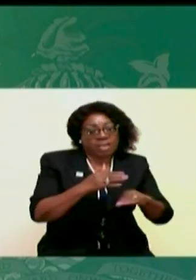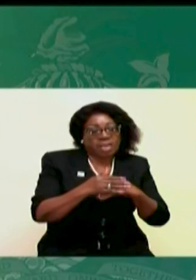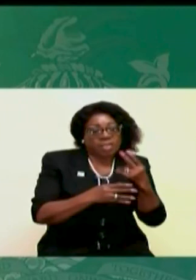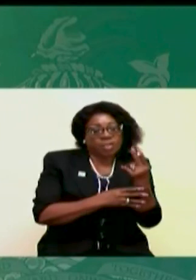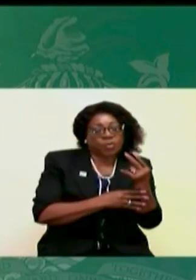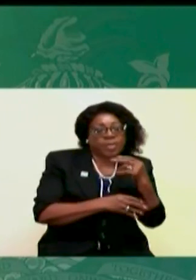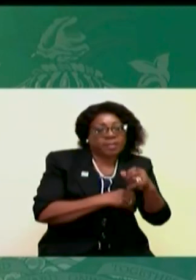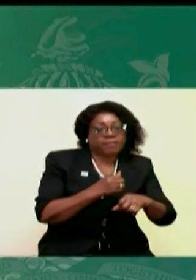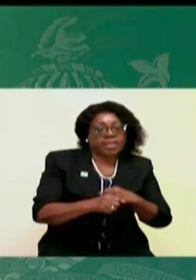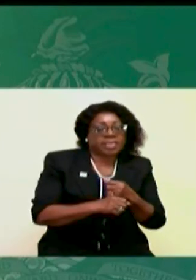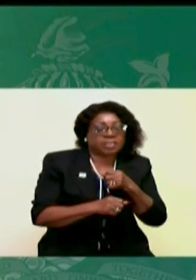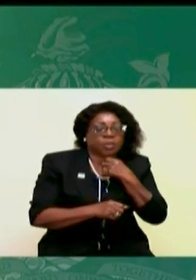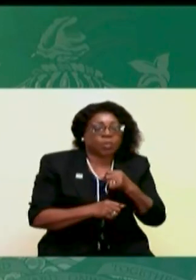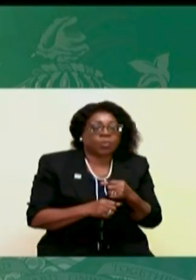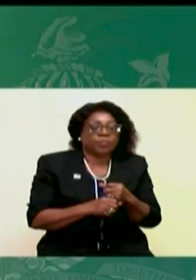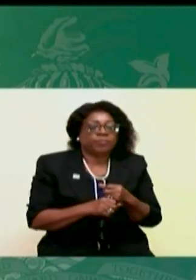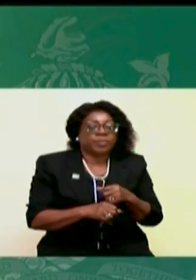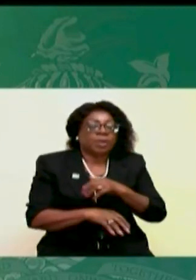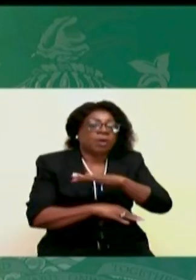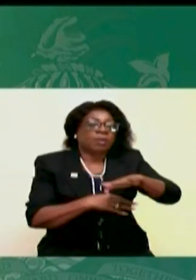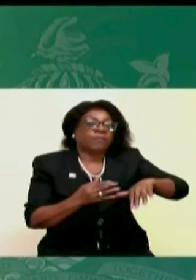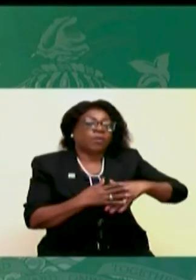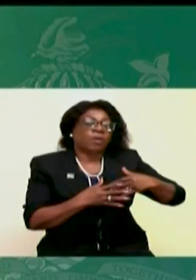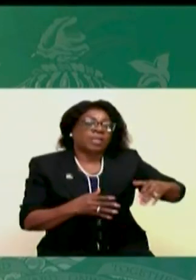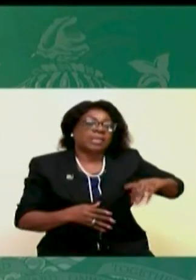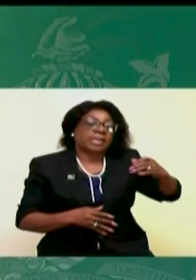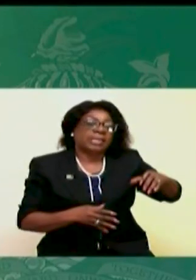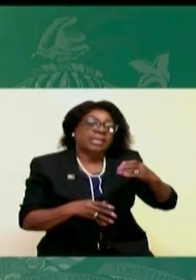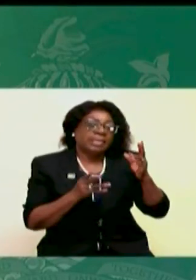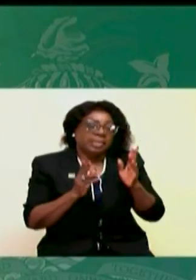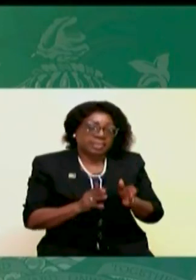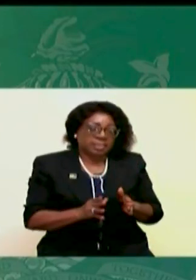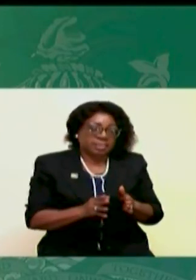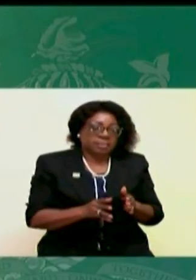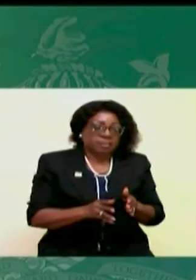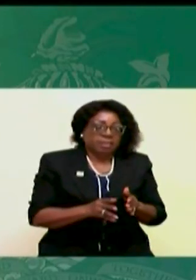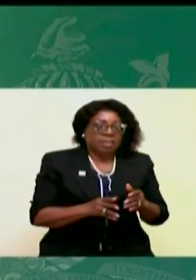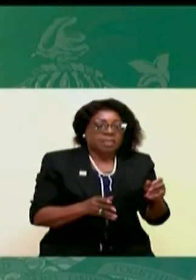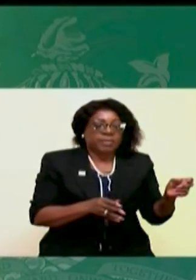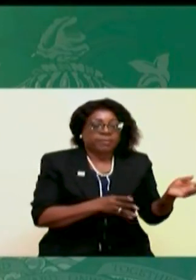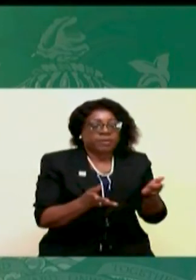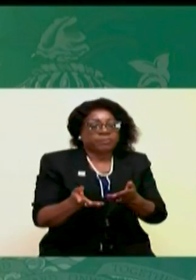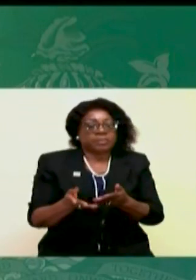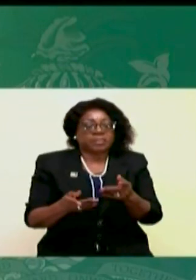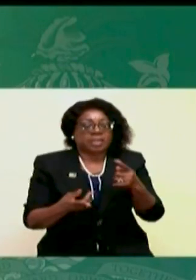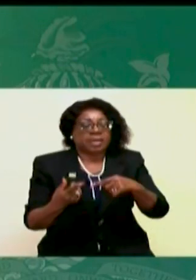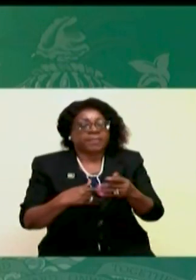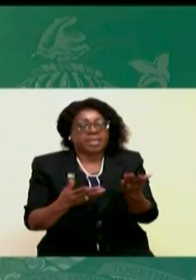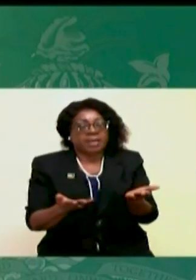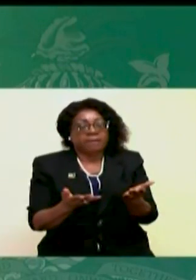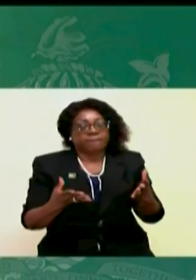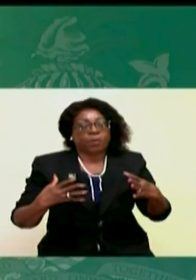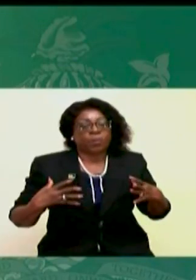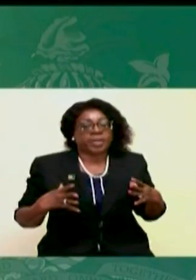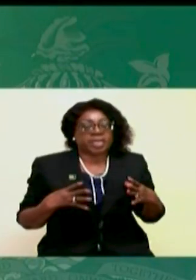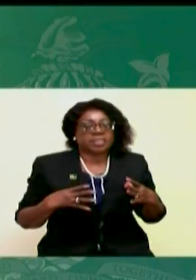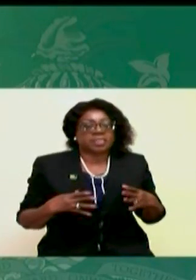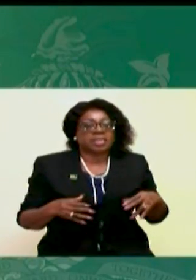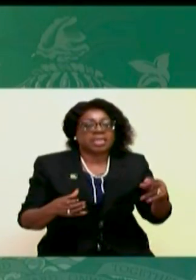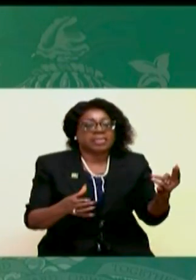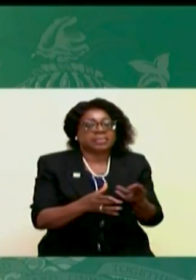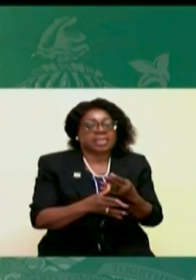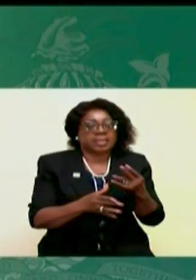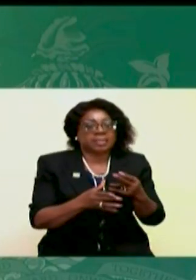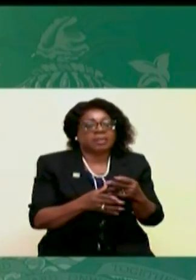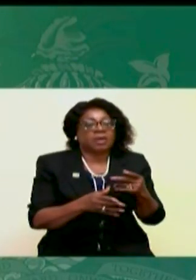Similarly, out of all the Canadian visitors to Andras, the main purpose was for vacation, and the second purpose was also